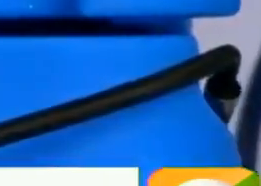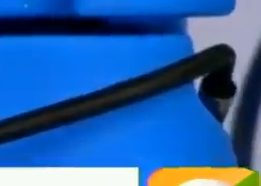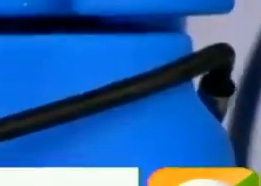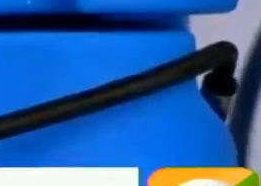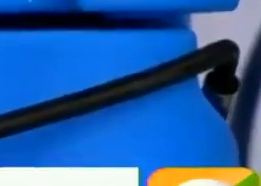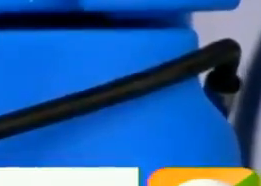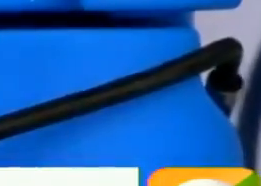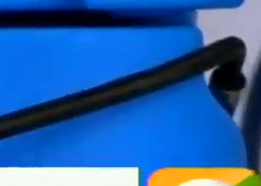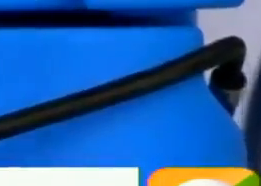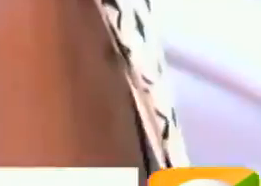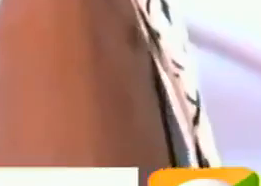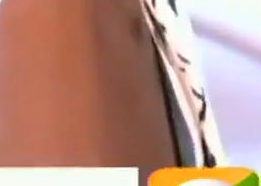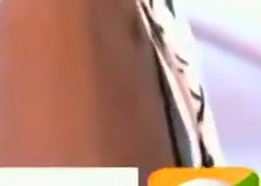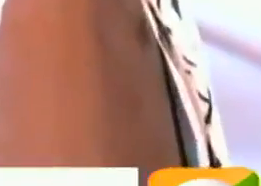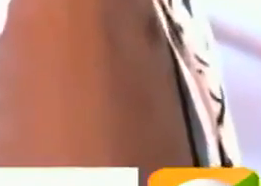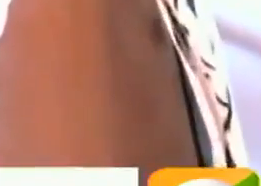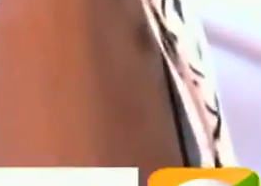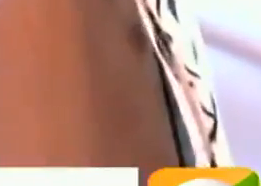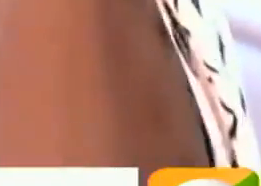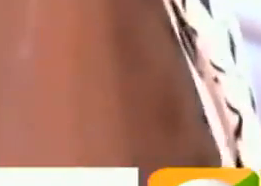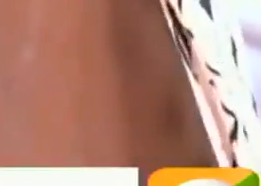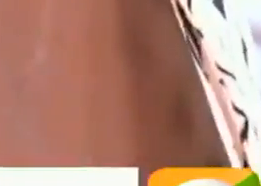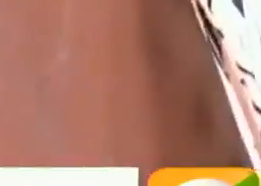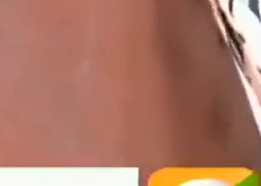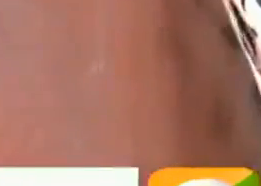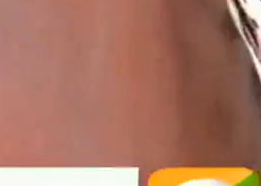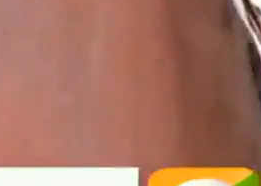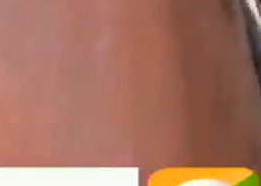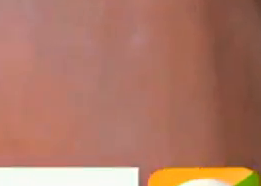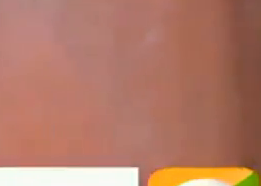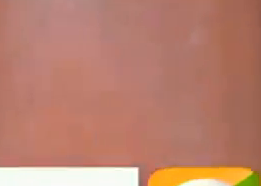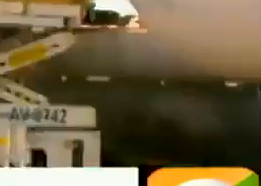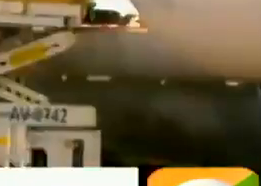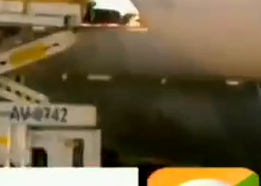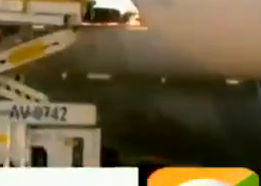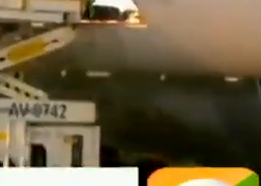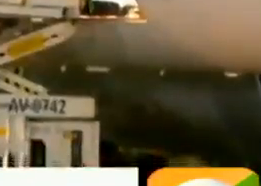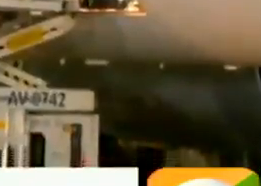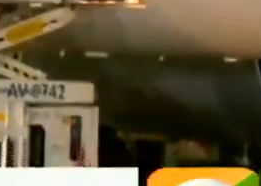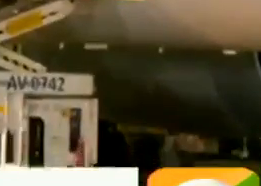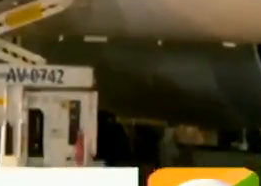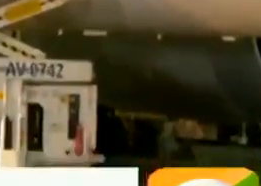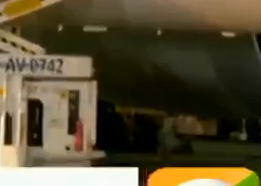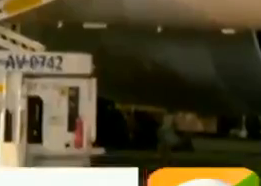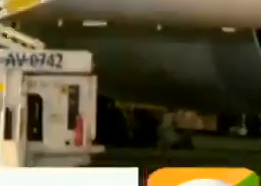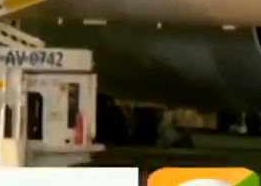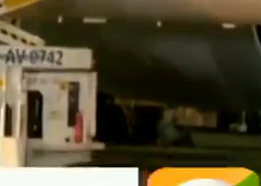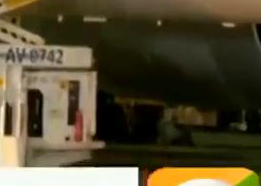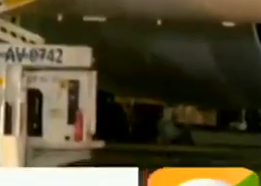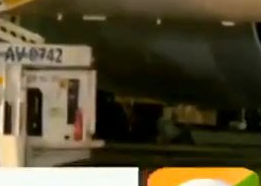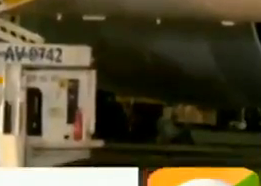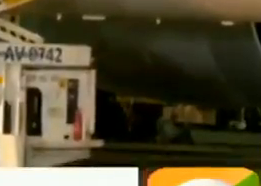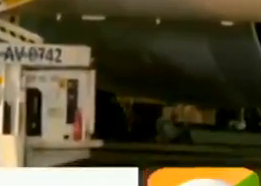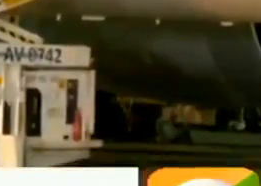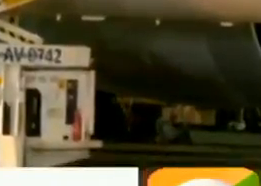tip and urgently needs more vaccines. Currently, there are about 100,000 doses left from the 1.12